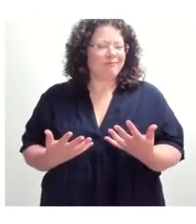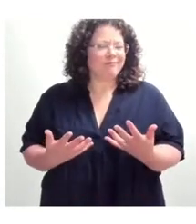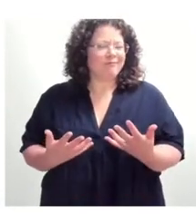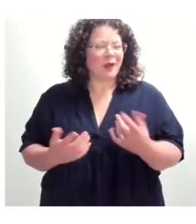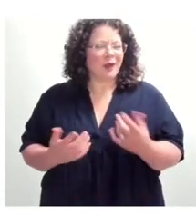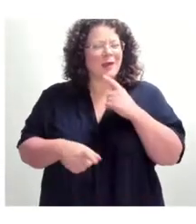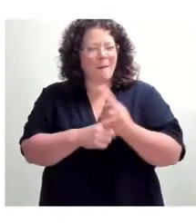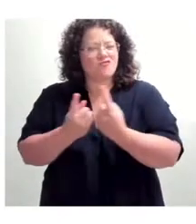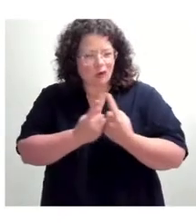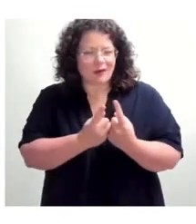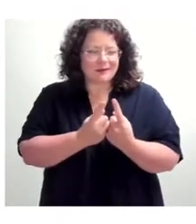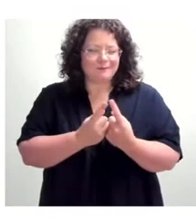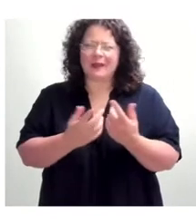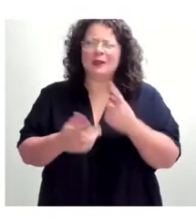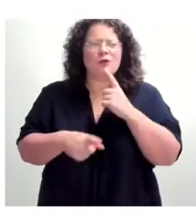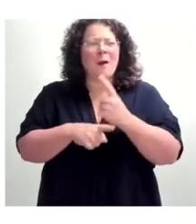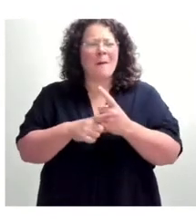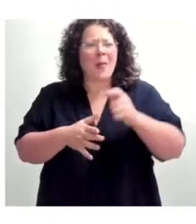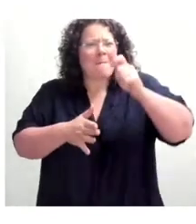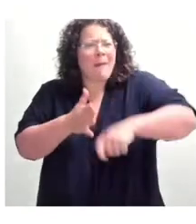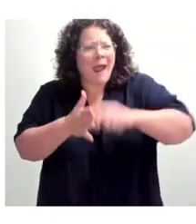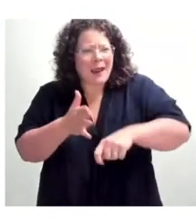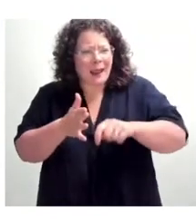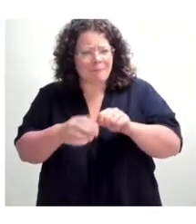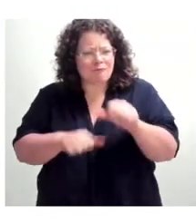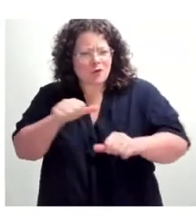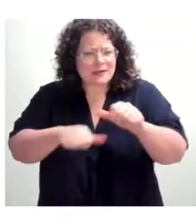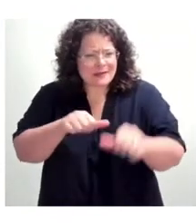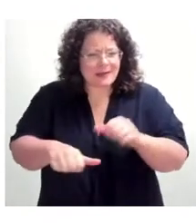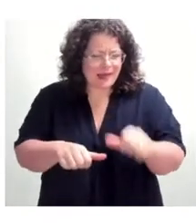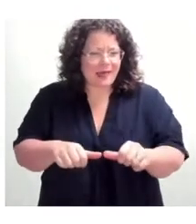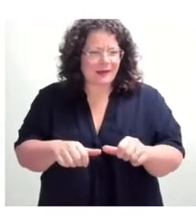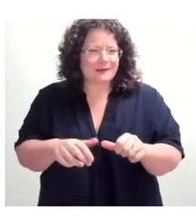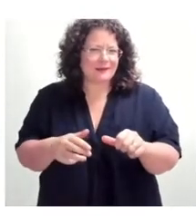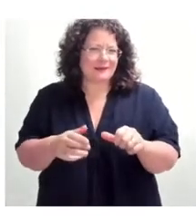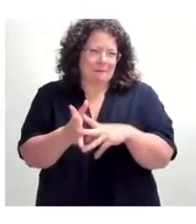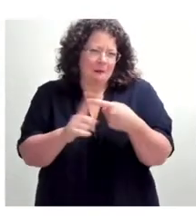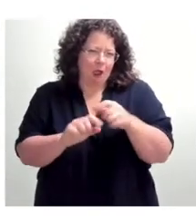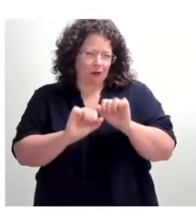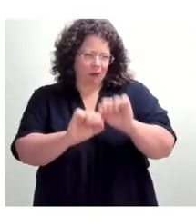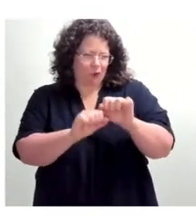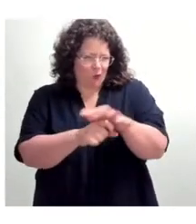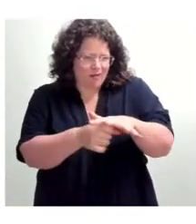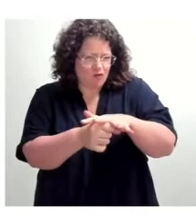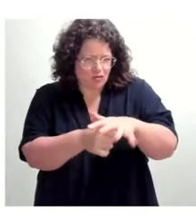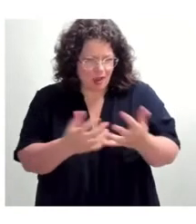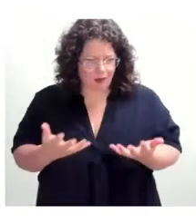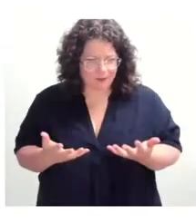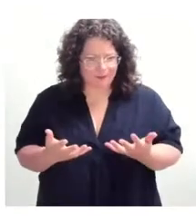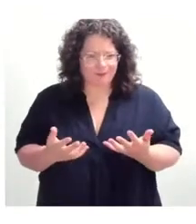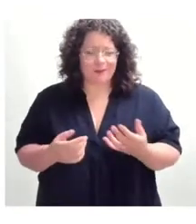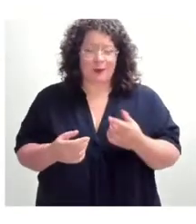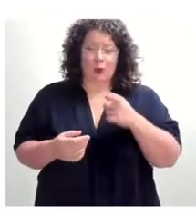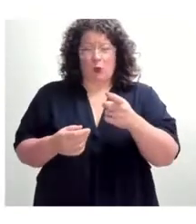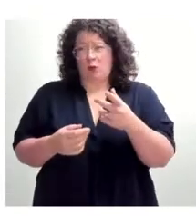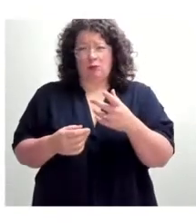so much collateral that really does need to be accessible. So give us some of your thoughts and experiences, and how we